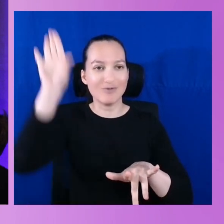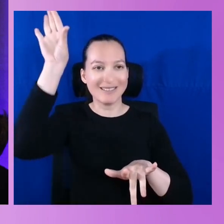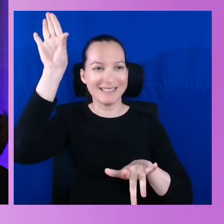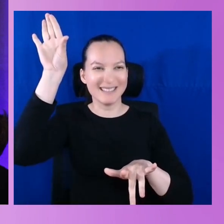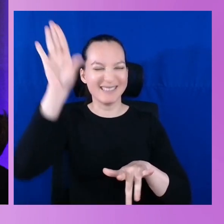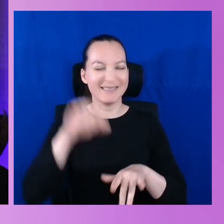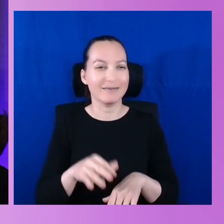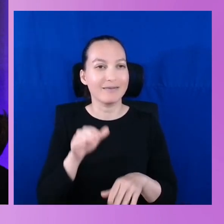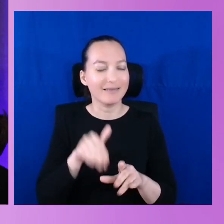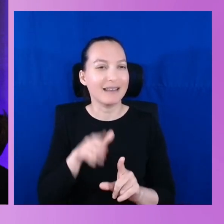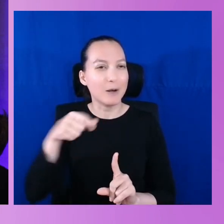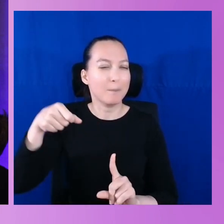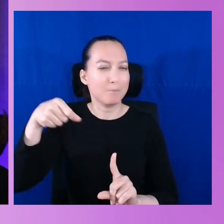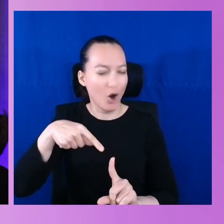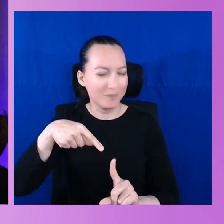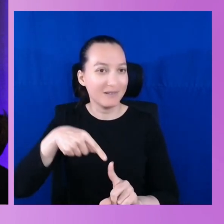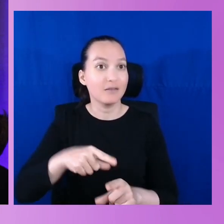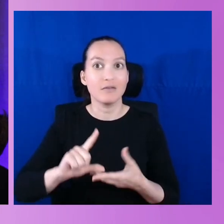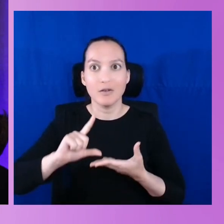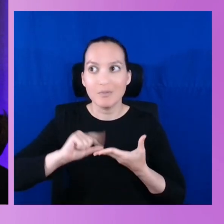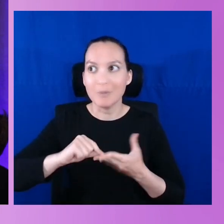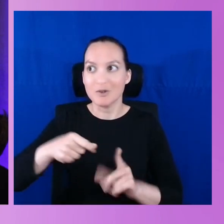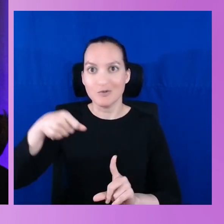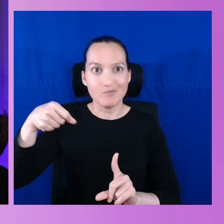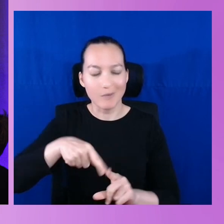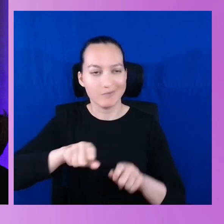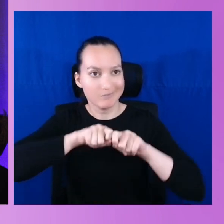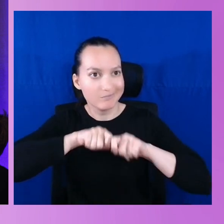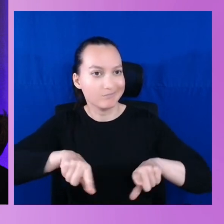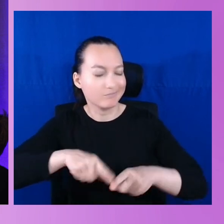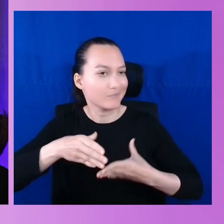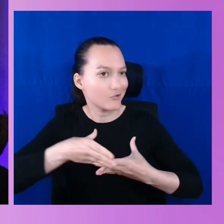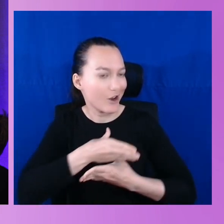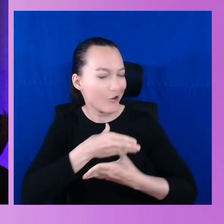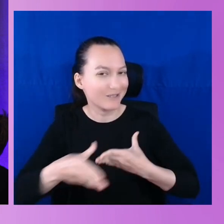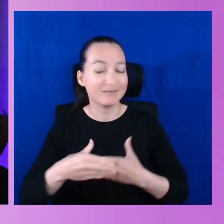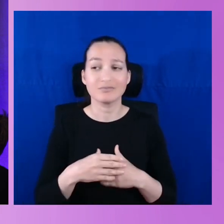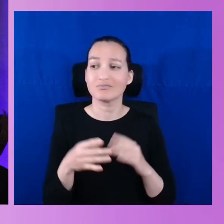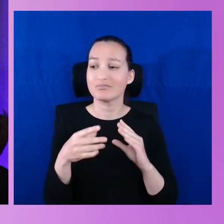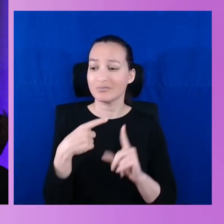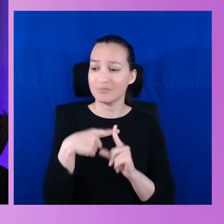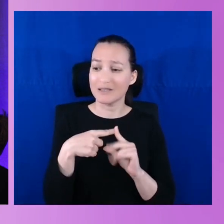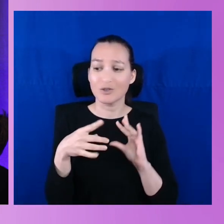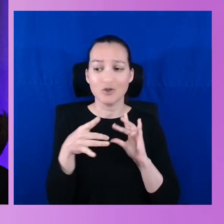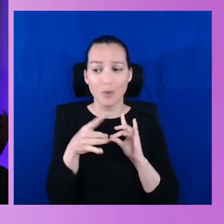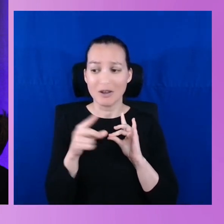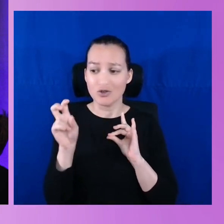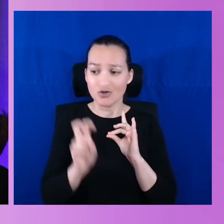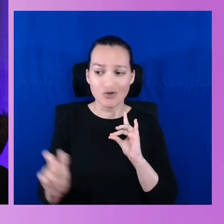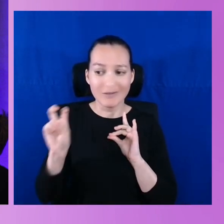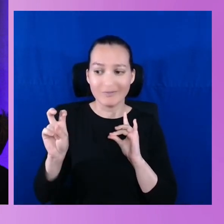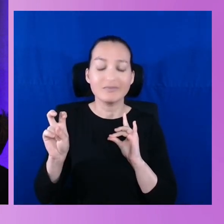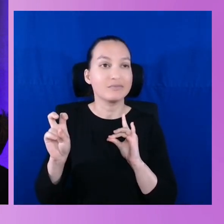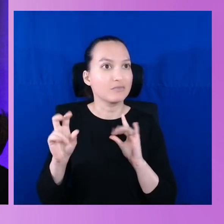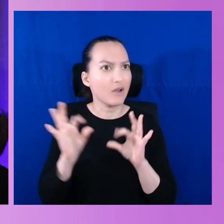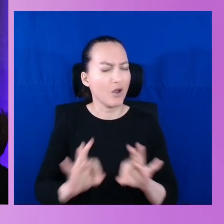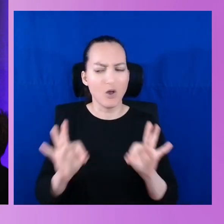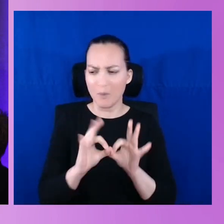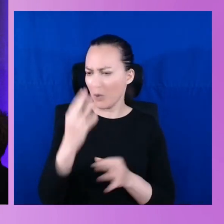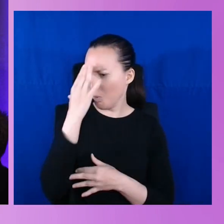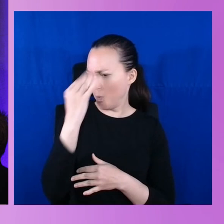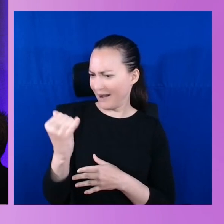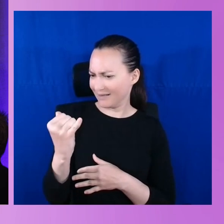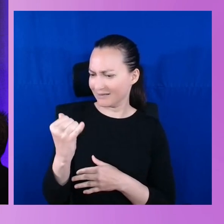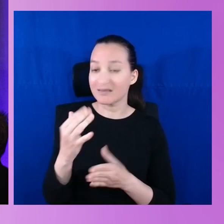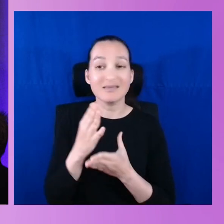prompt. Publish your prompts, share them, and talk about the journey and why they're so important to you. But yeah, some